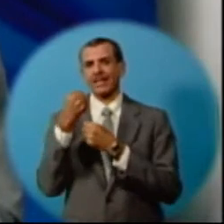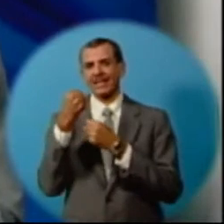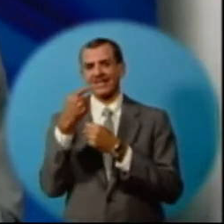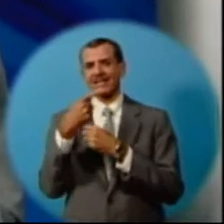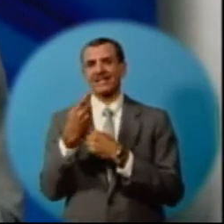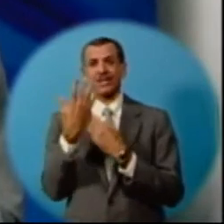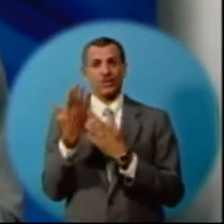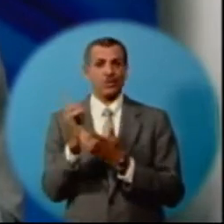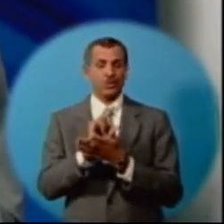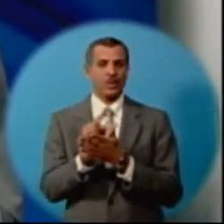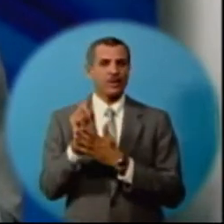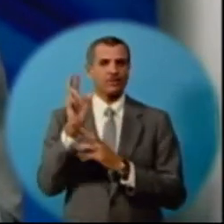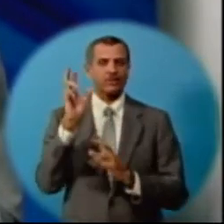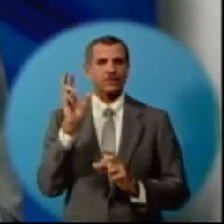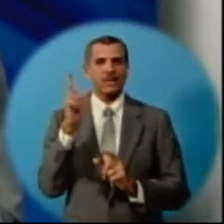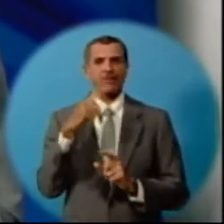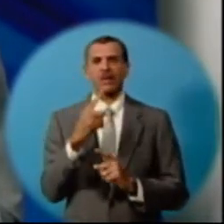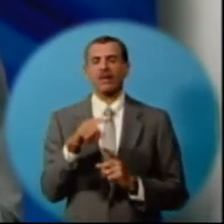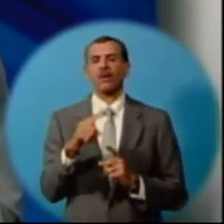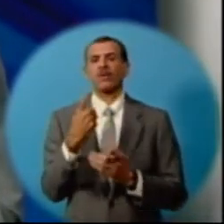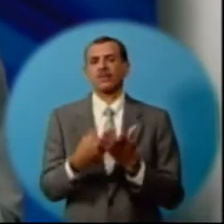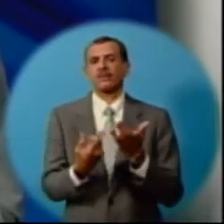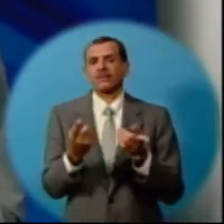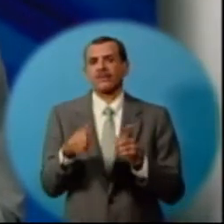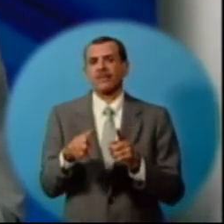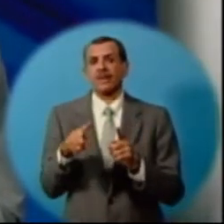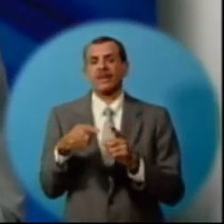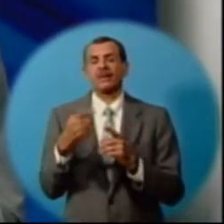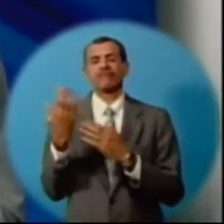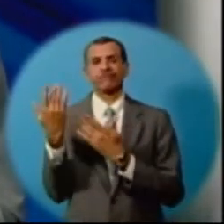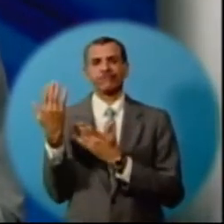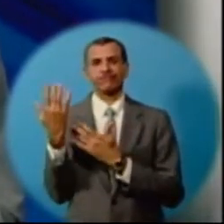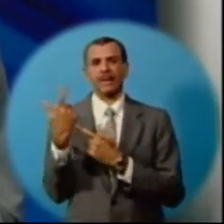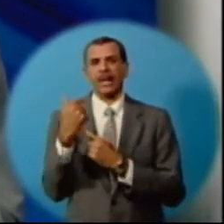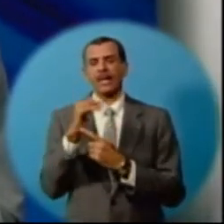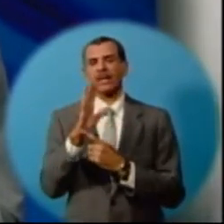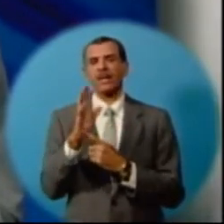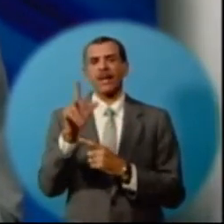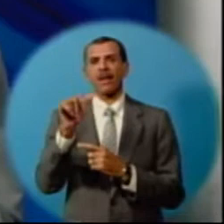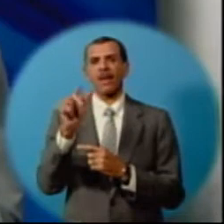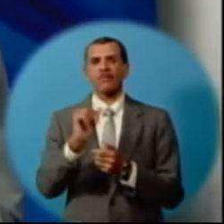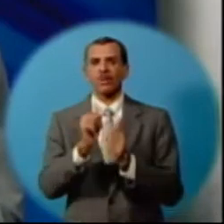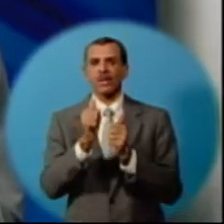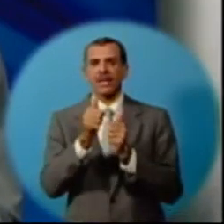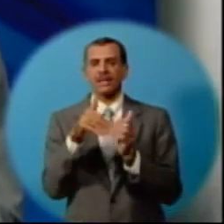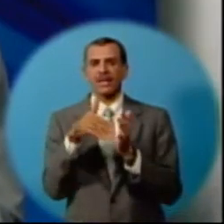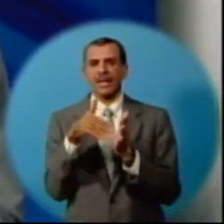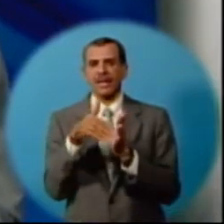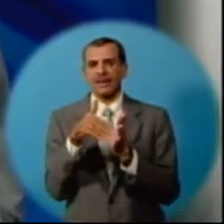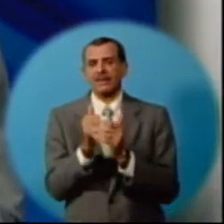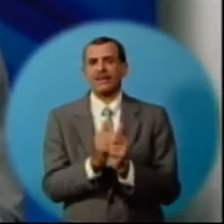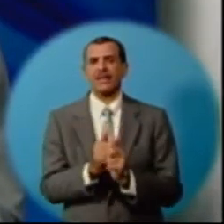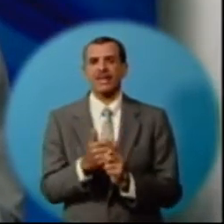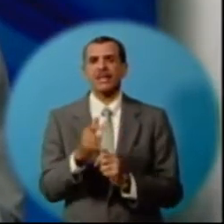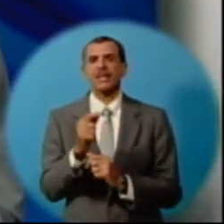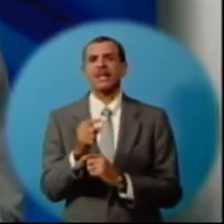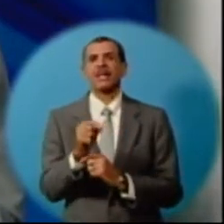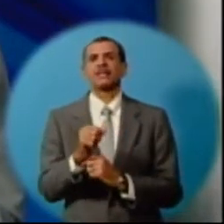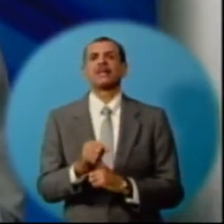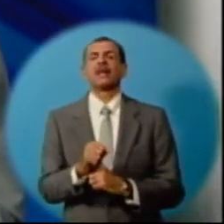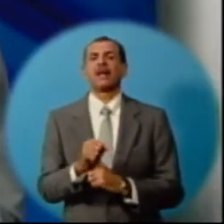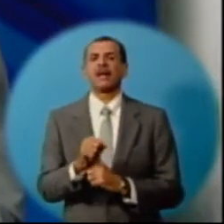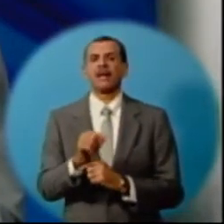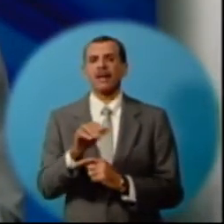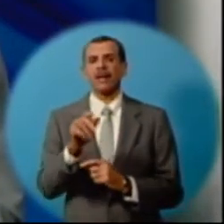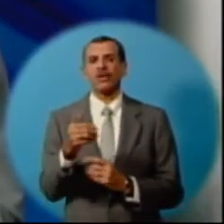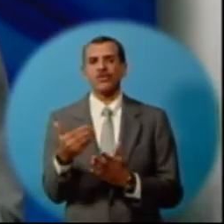this week, but the official outcomes are still pending. Those being Lime's protests against Supercentre Spartan from their drawn Series 9 match over